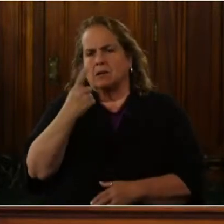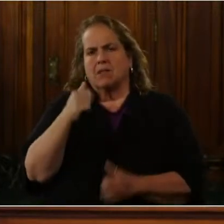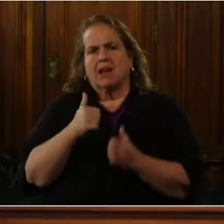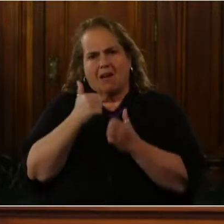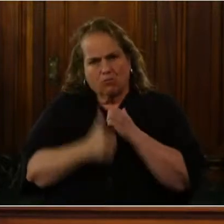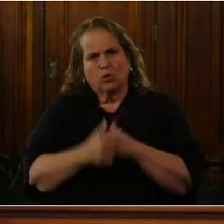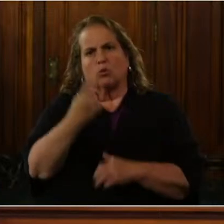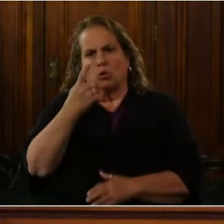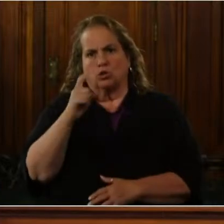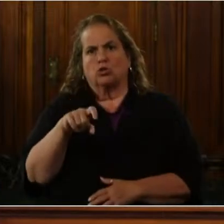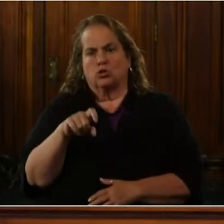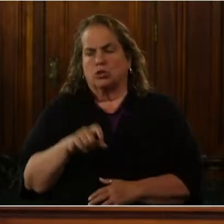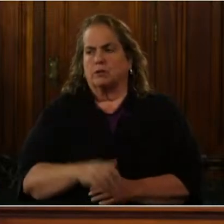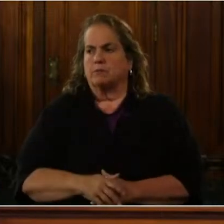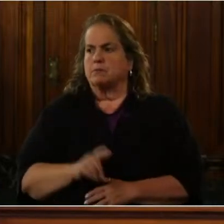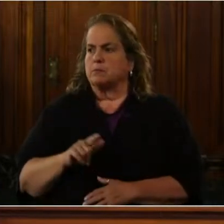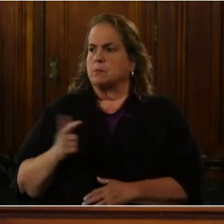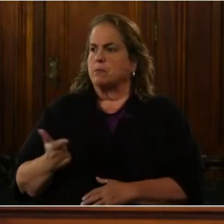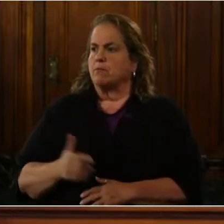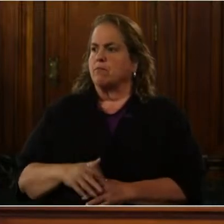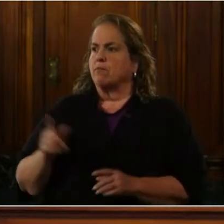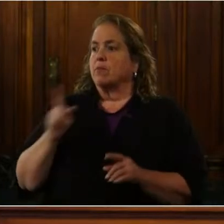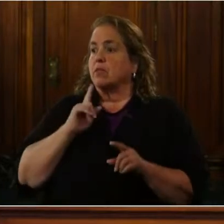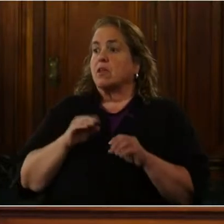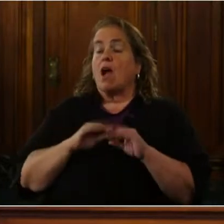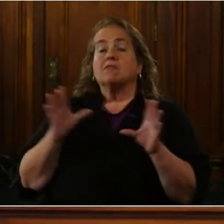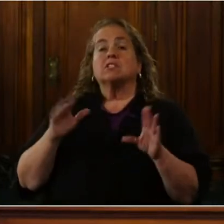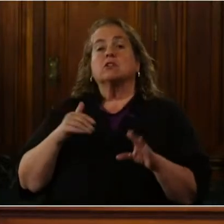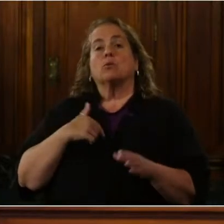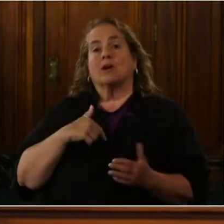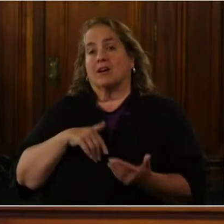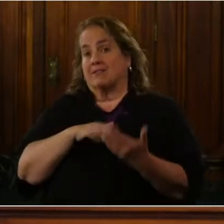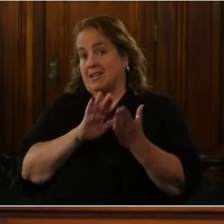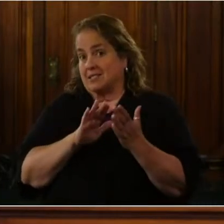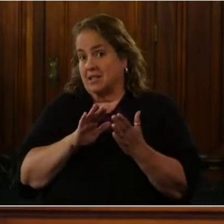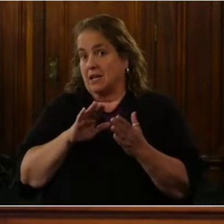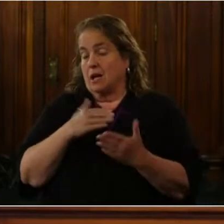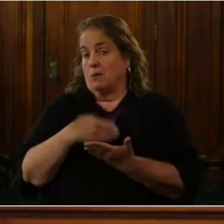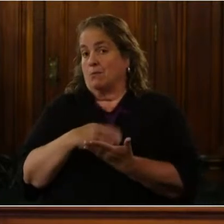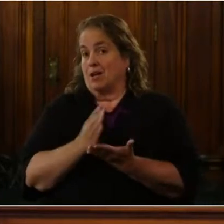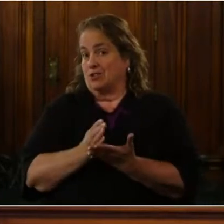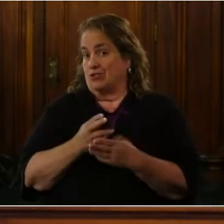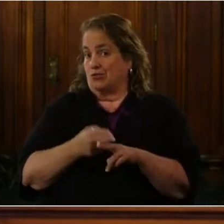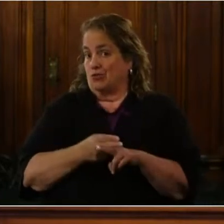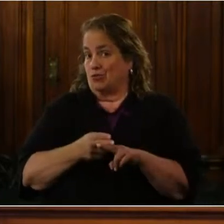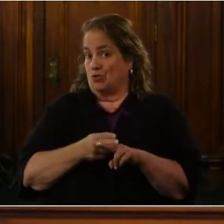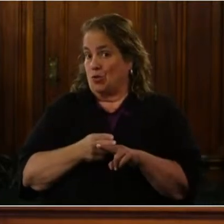should embrace. The state of federal government